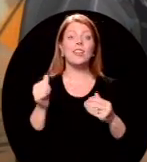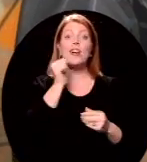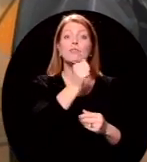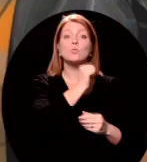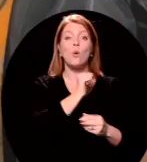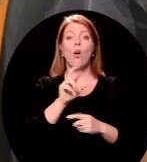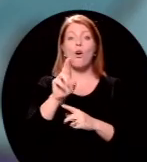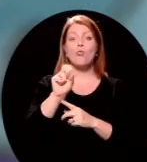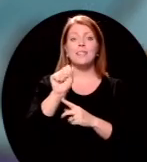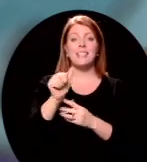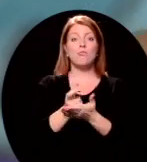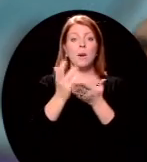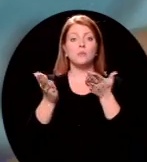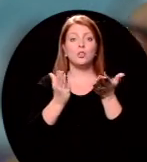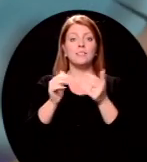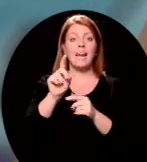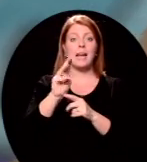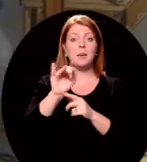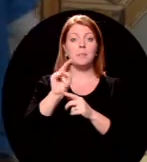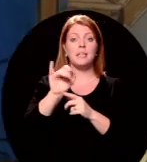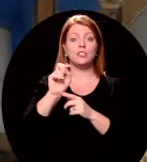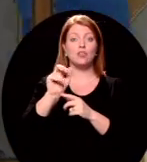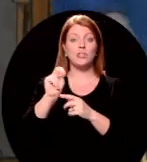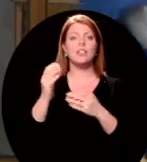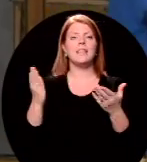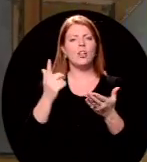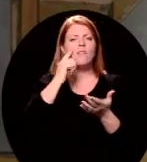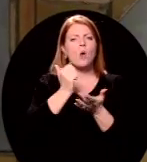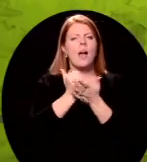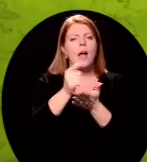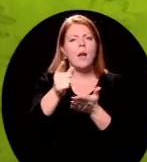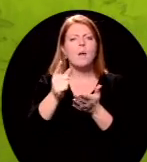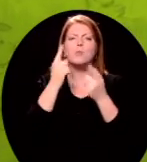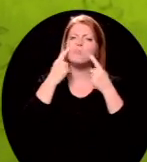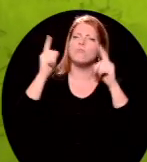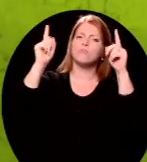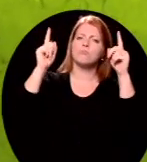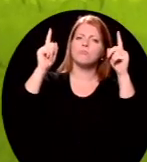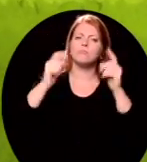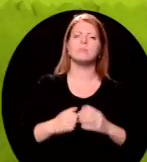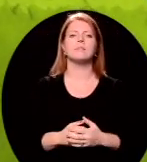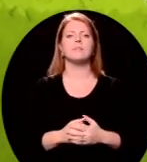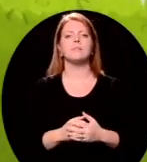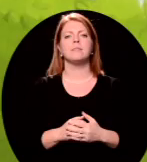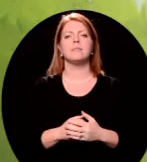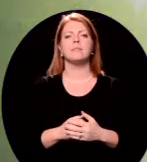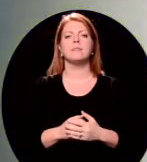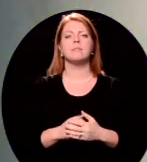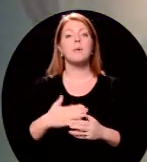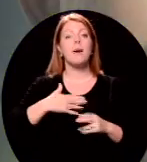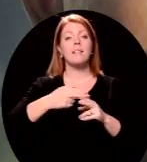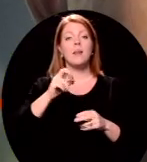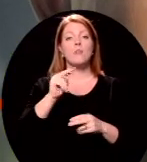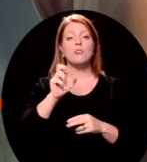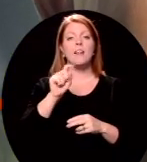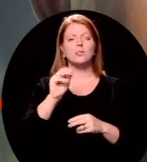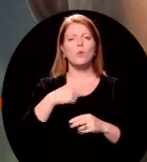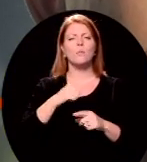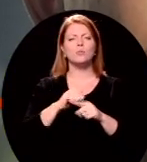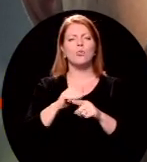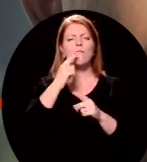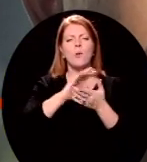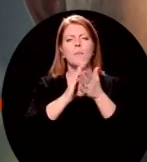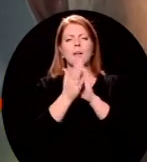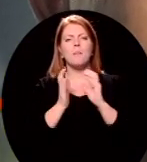in Arizona, the Rehabilitation Services Administration is here to help you make the most of yours. I'm Ernesto.